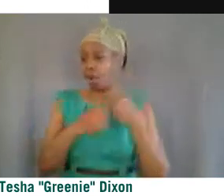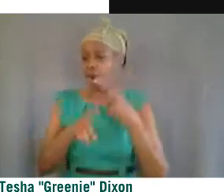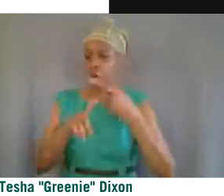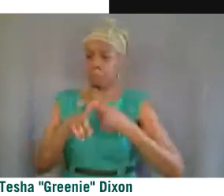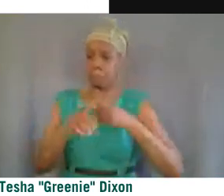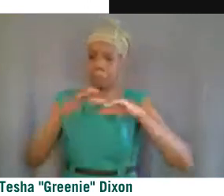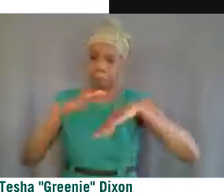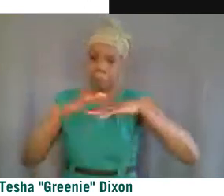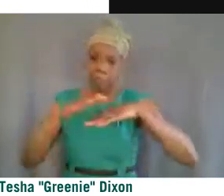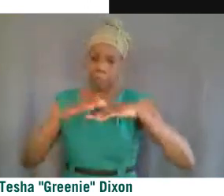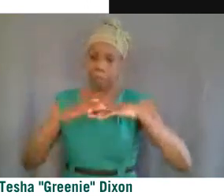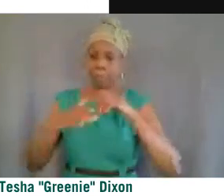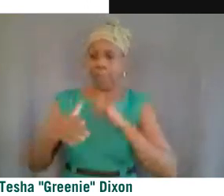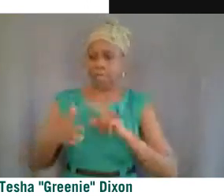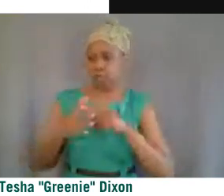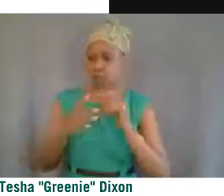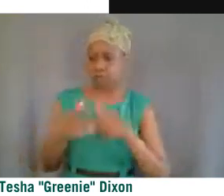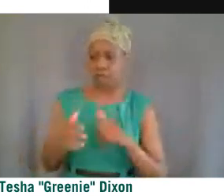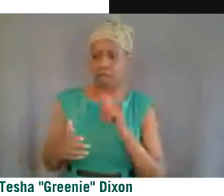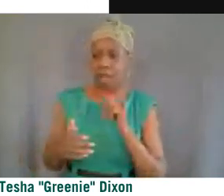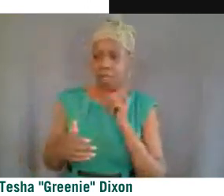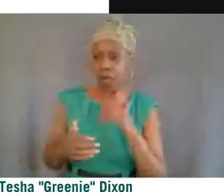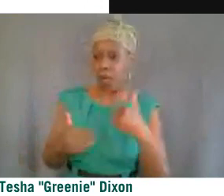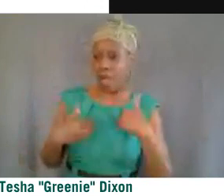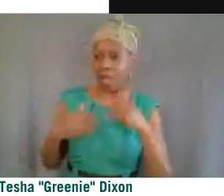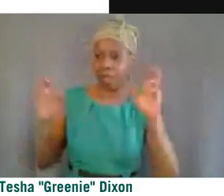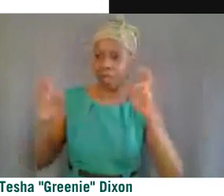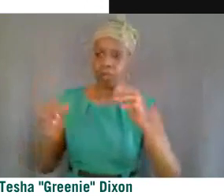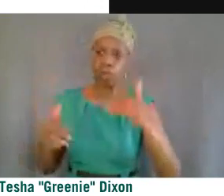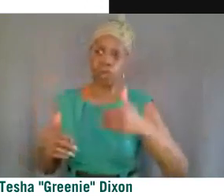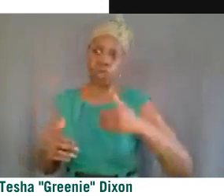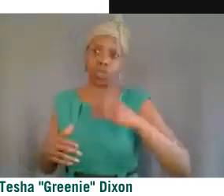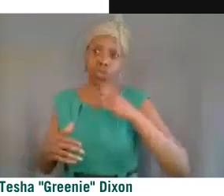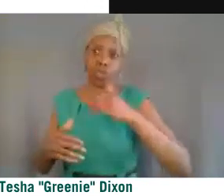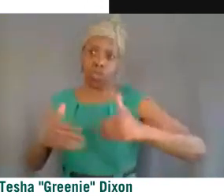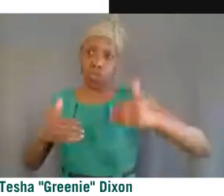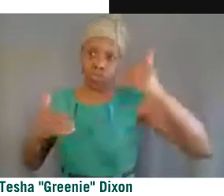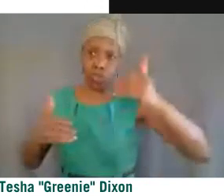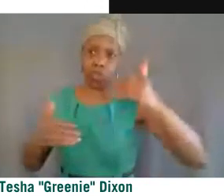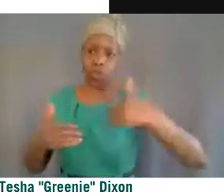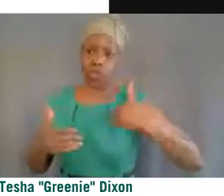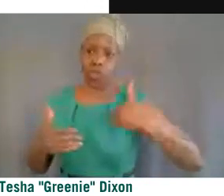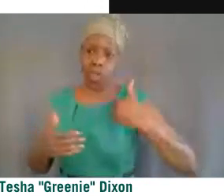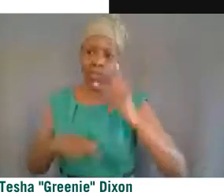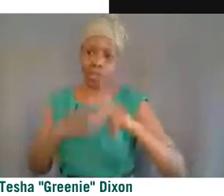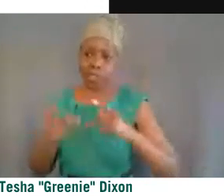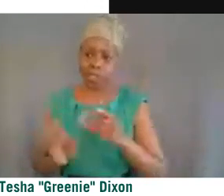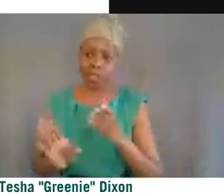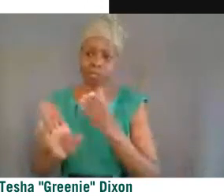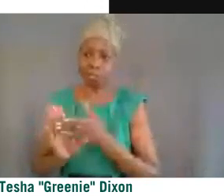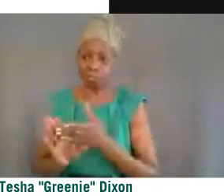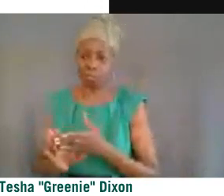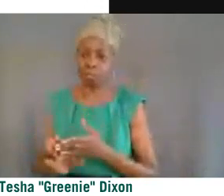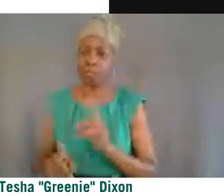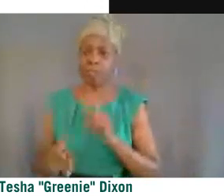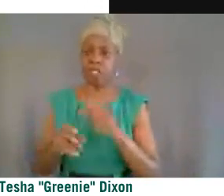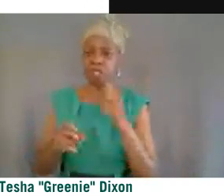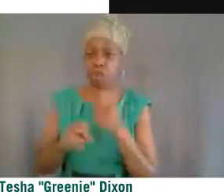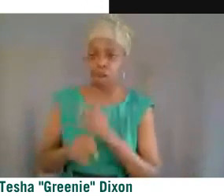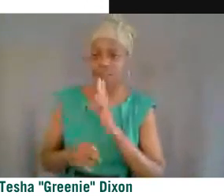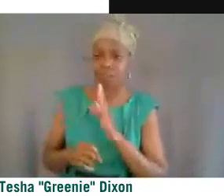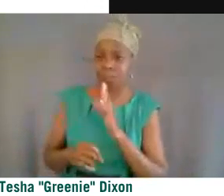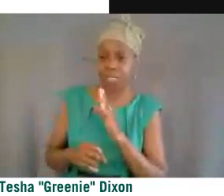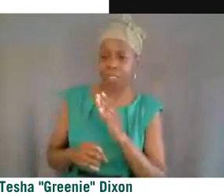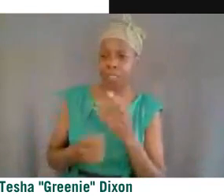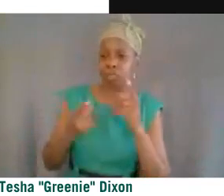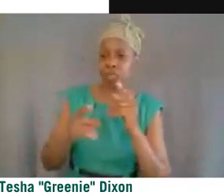So there's no too young for this type of intervention. But really, it's hard to speak of an intervention until you come